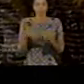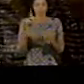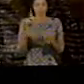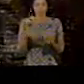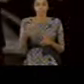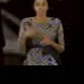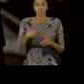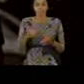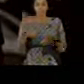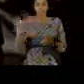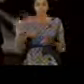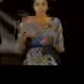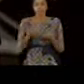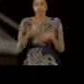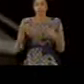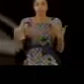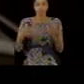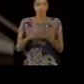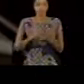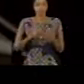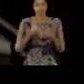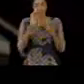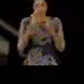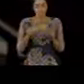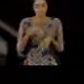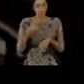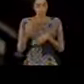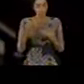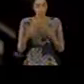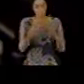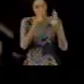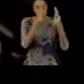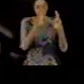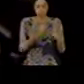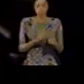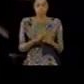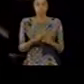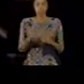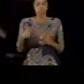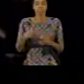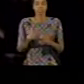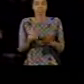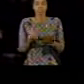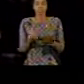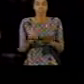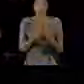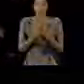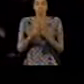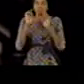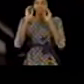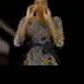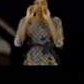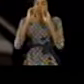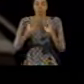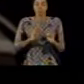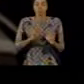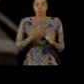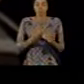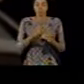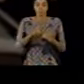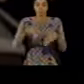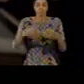we give you all of our worship, all of our honor. And we pray that you would teach us how to love other